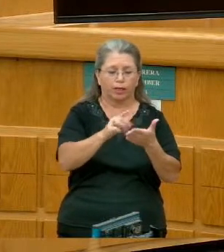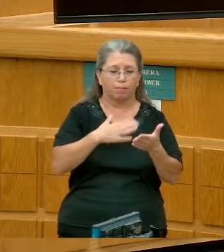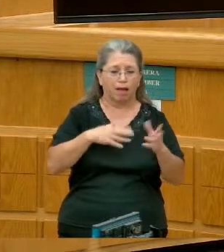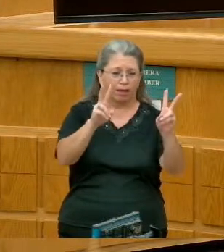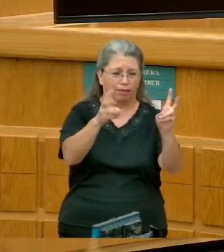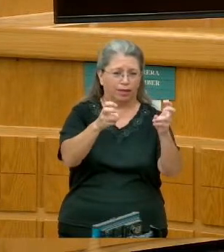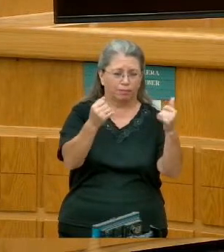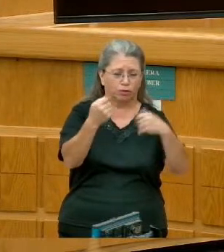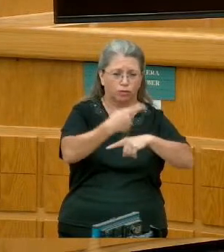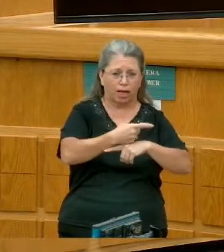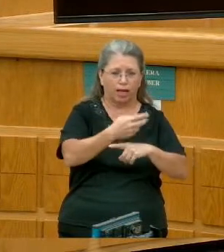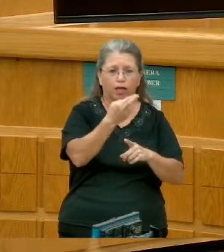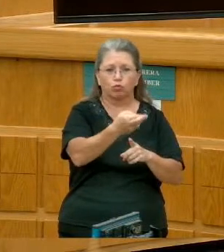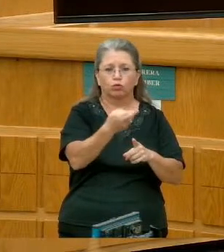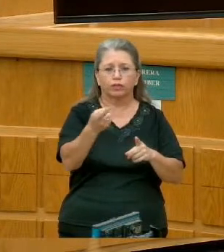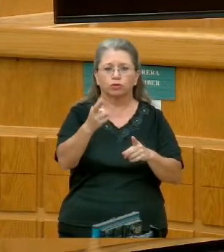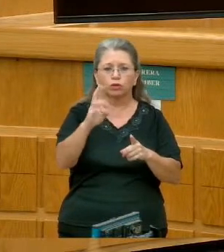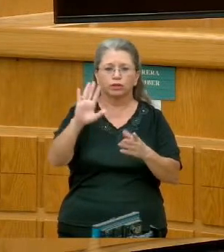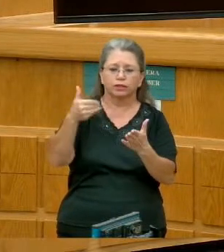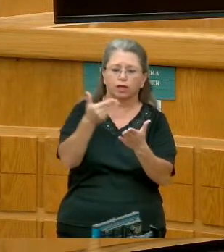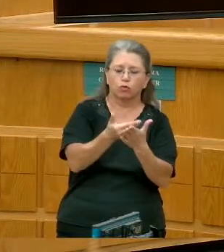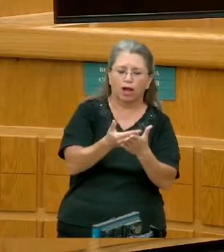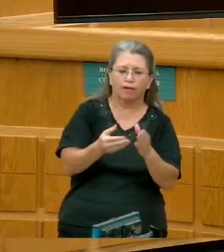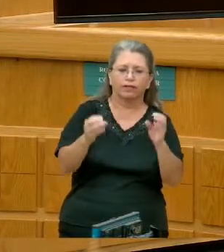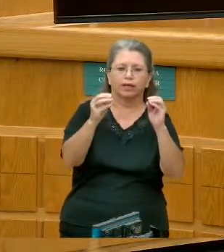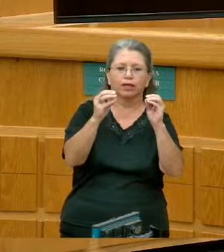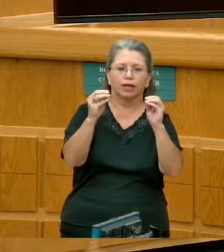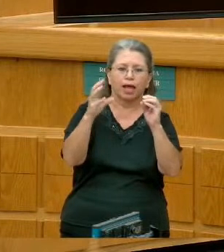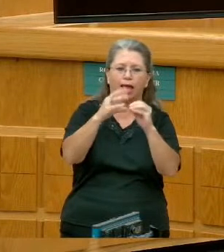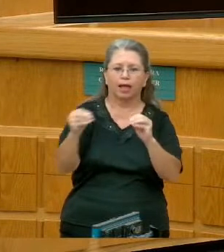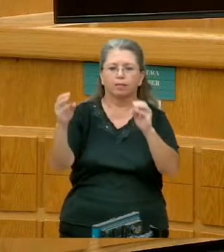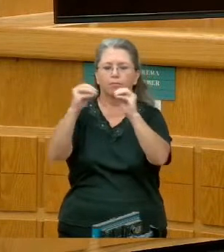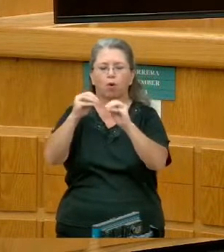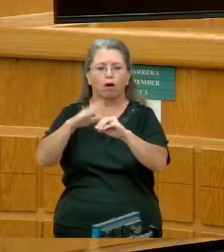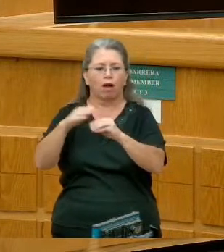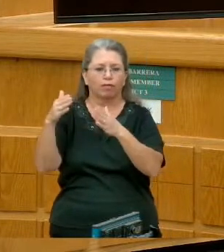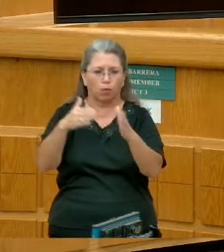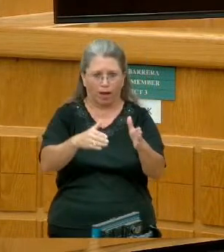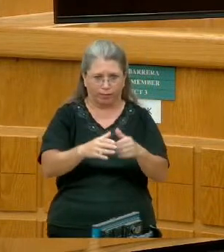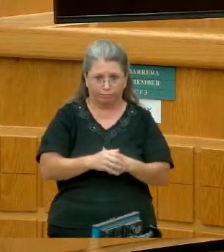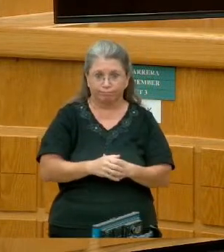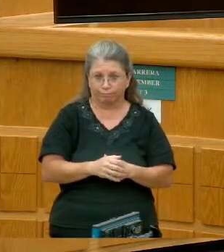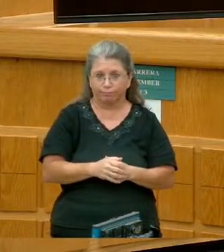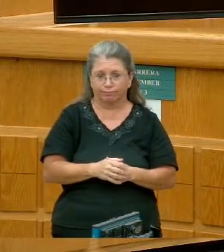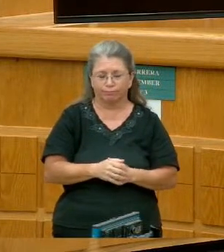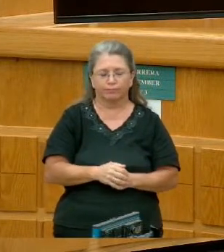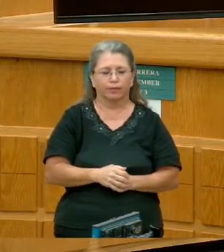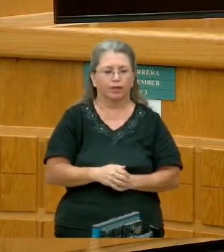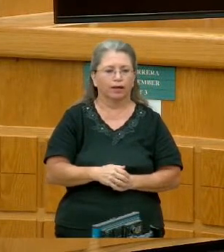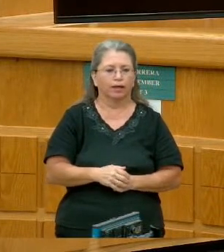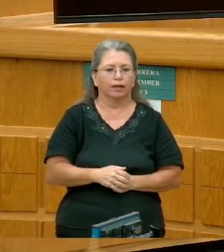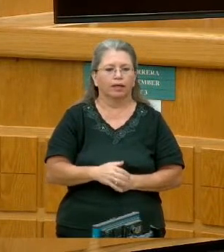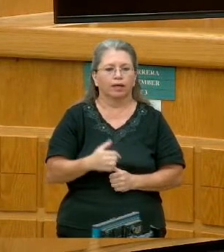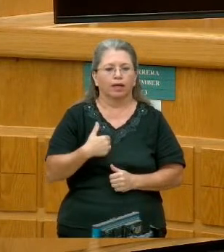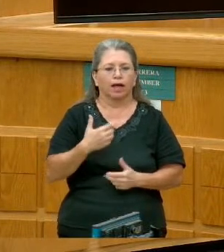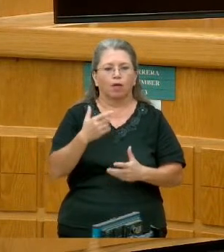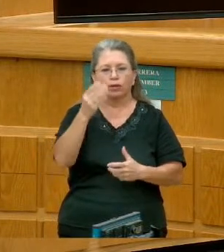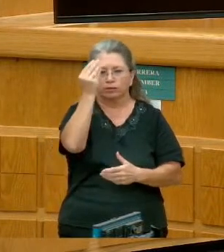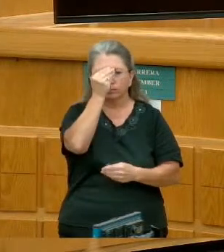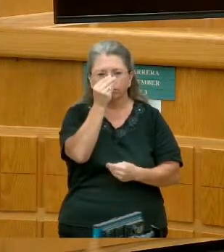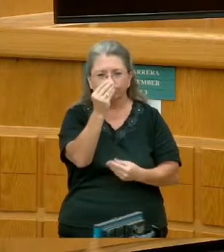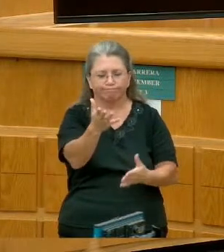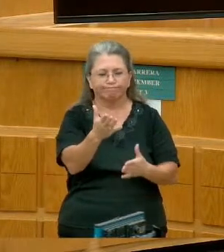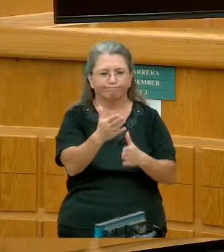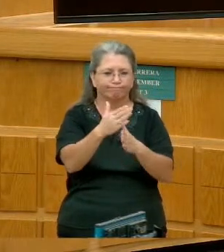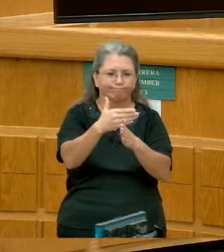is resources arriving, more on the way. I want to share with you about some of the